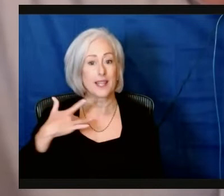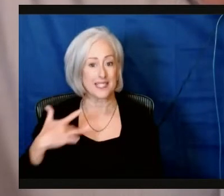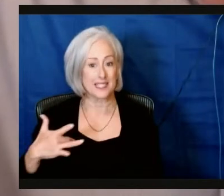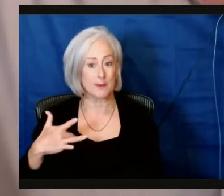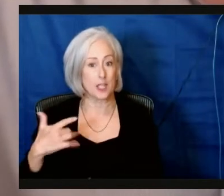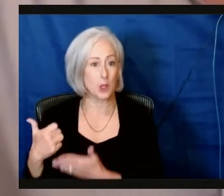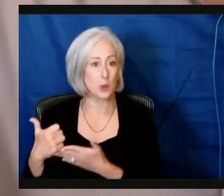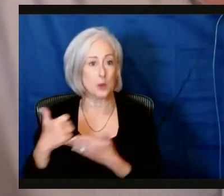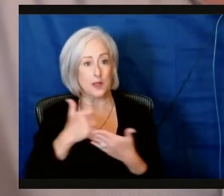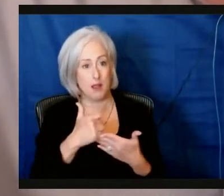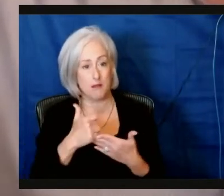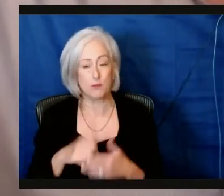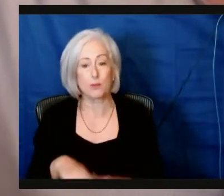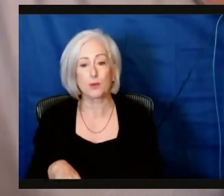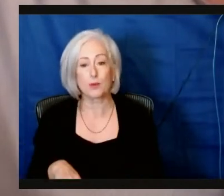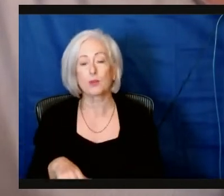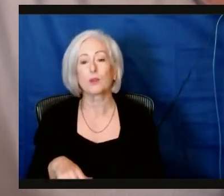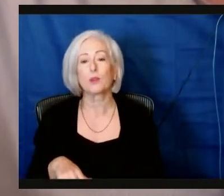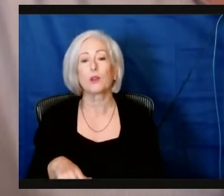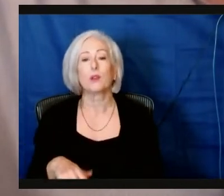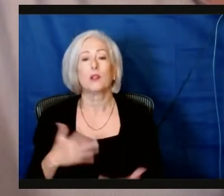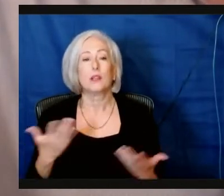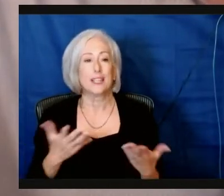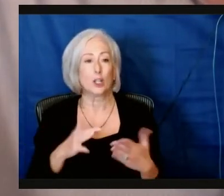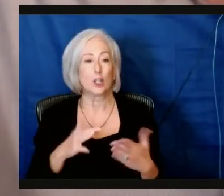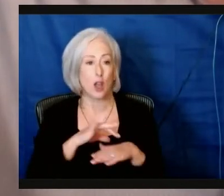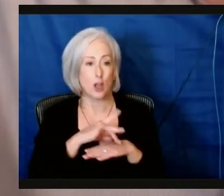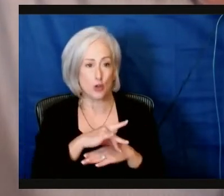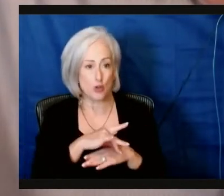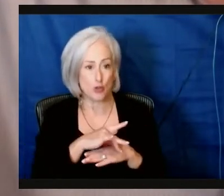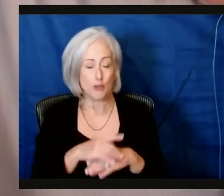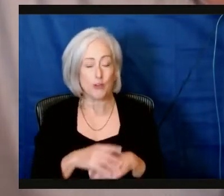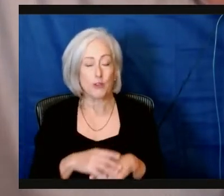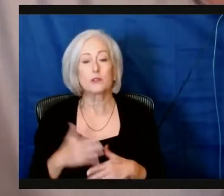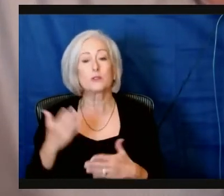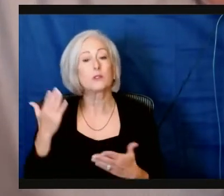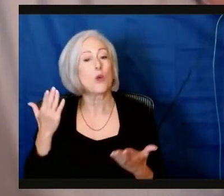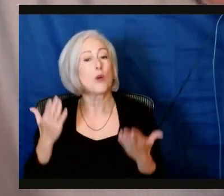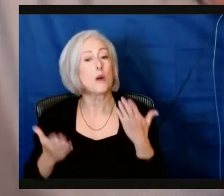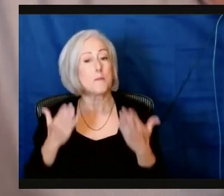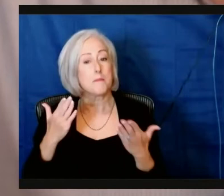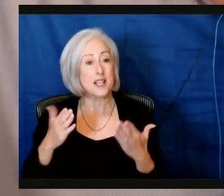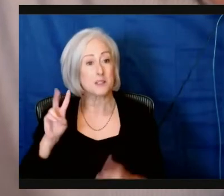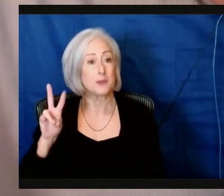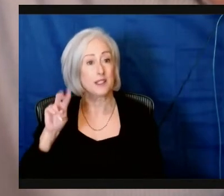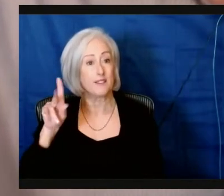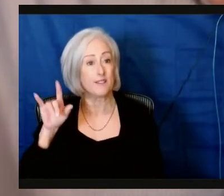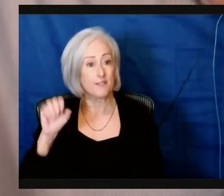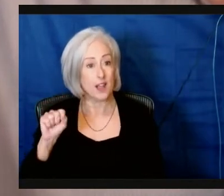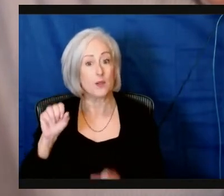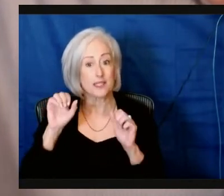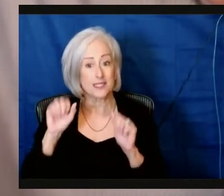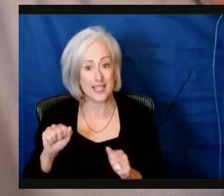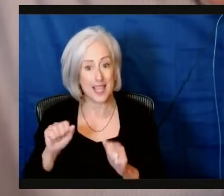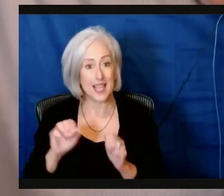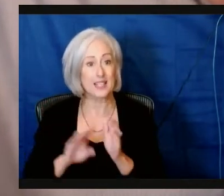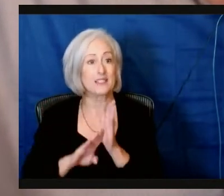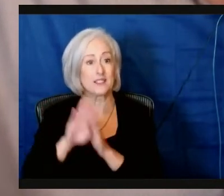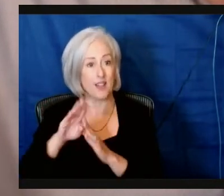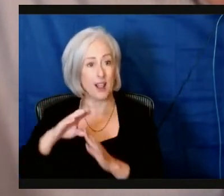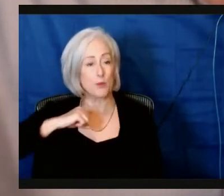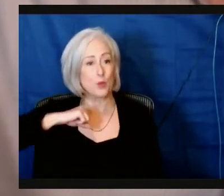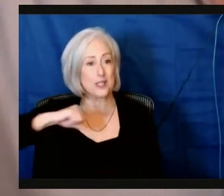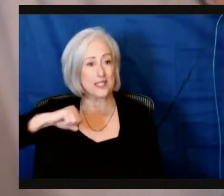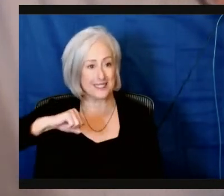susceptible to here on Earth. So there's certainly the possibility that viruses can develop resistance, I